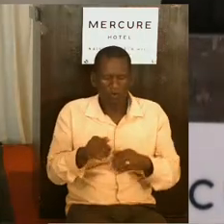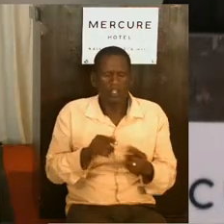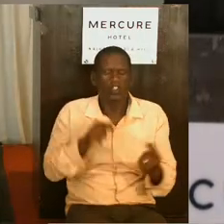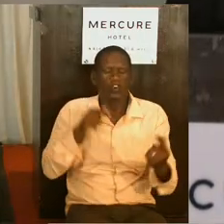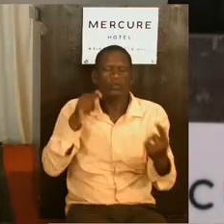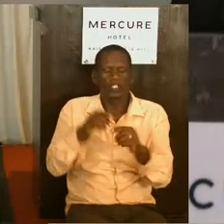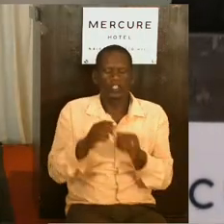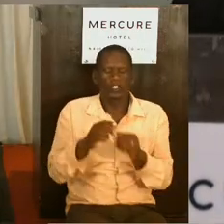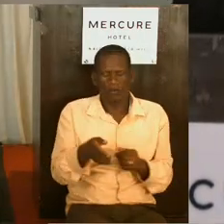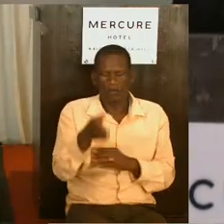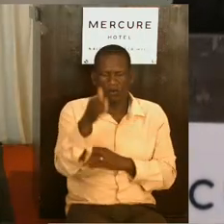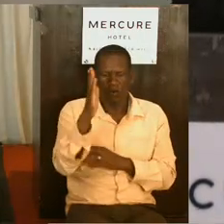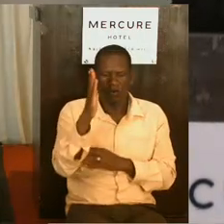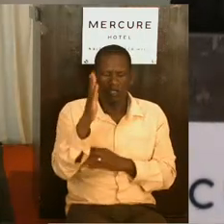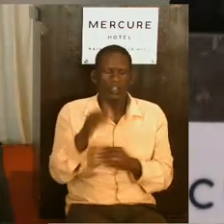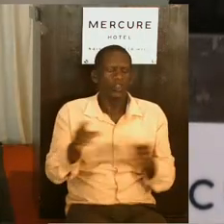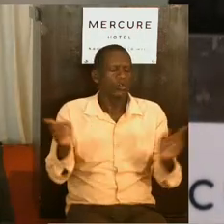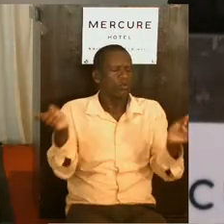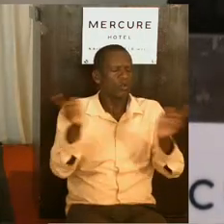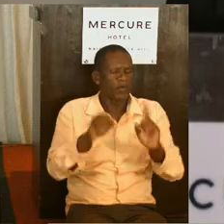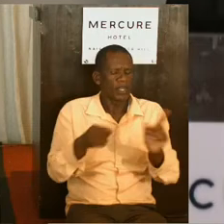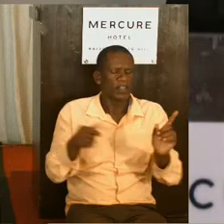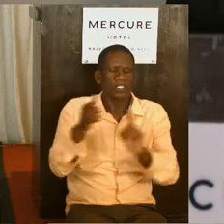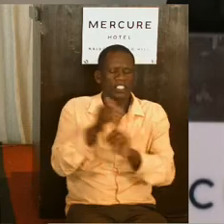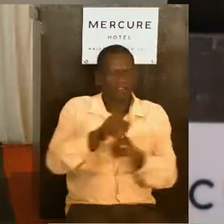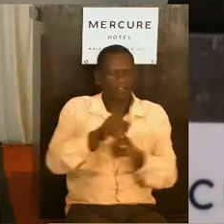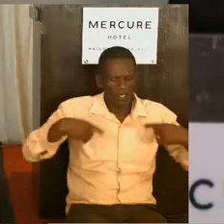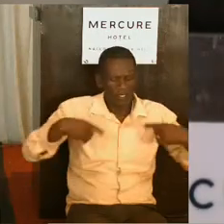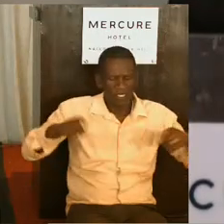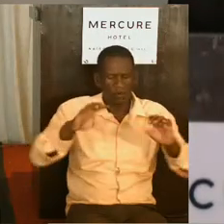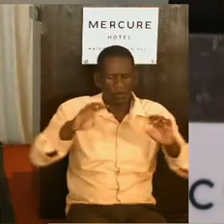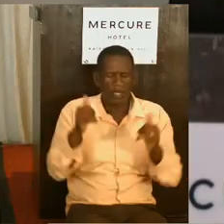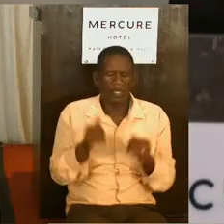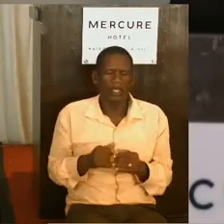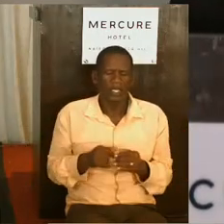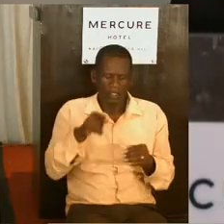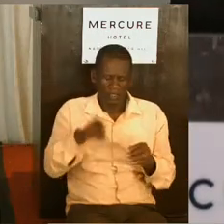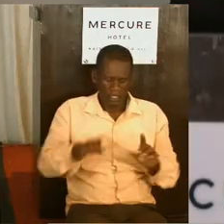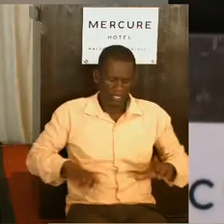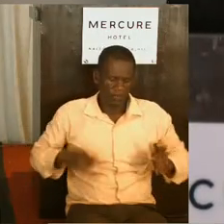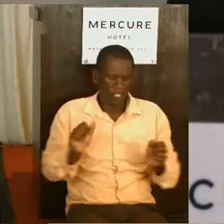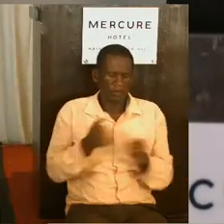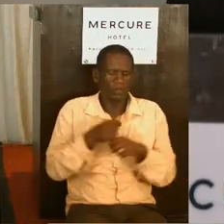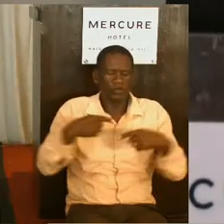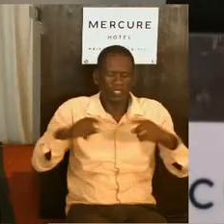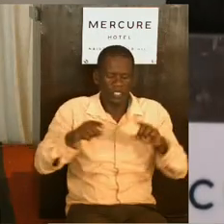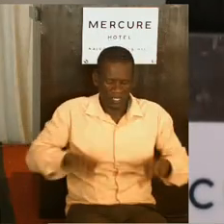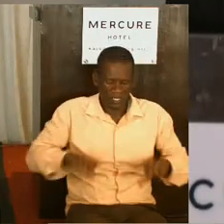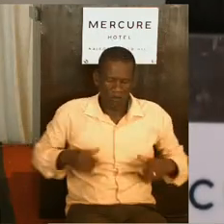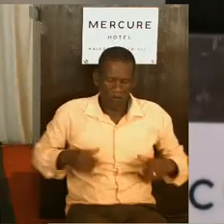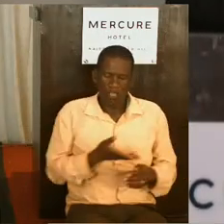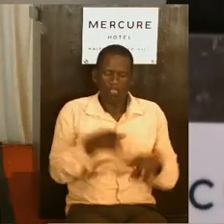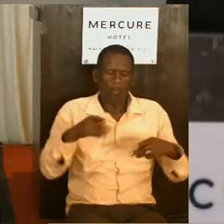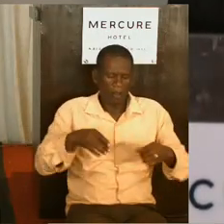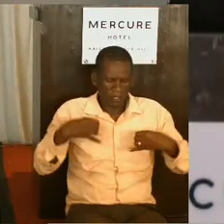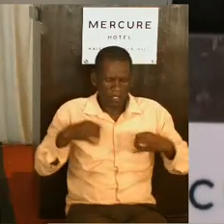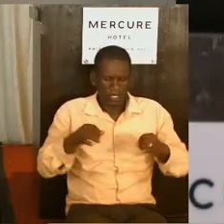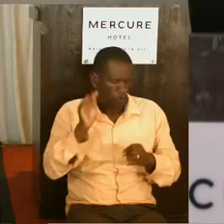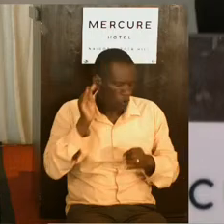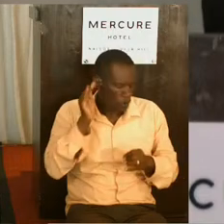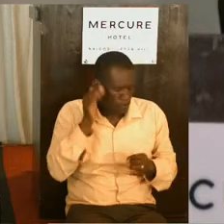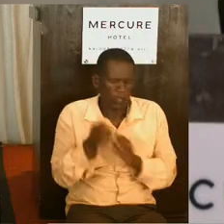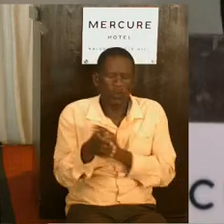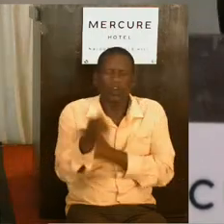purpose of God will never achieve Perfections in perfection in his life but those people strive to obey God